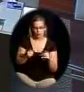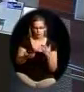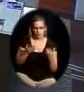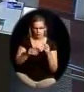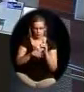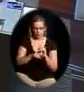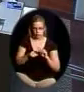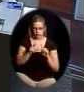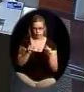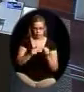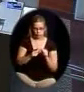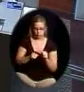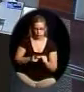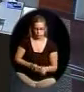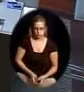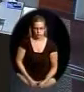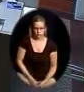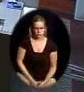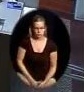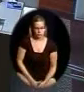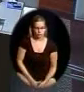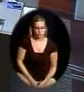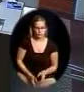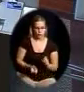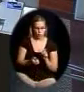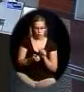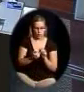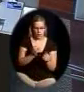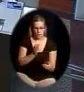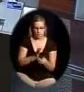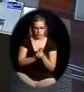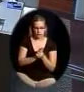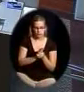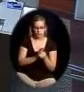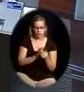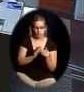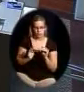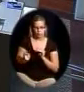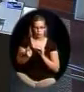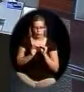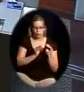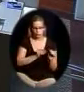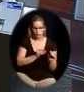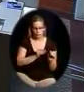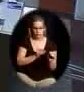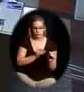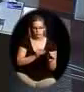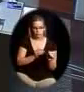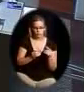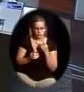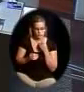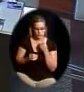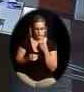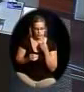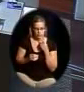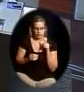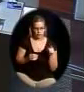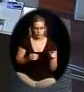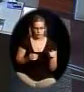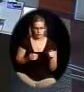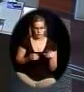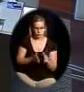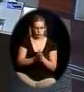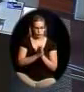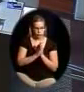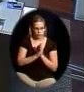word than policy. So I would amend our motion at the end to state, whereas such request is a variance from the